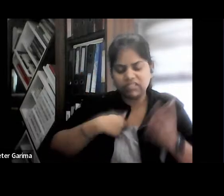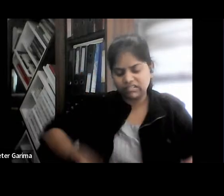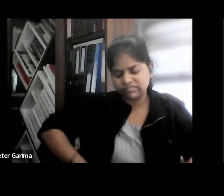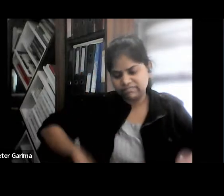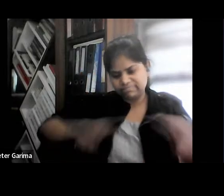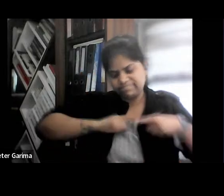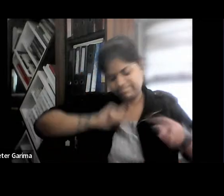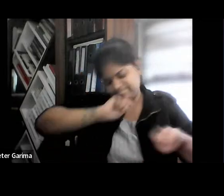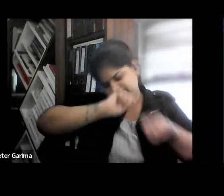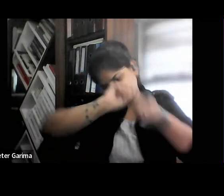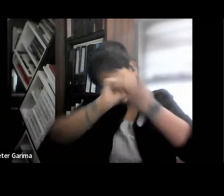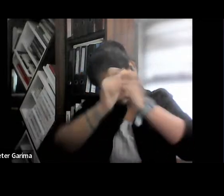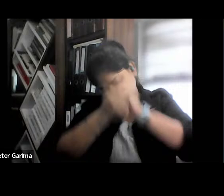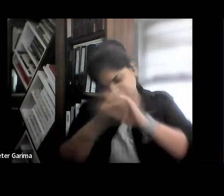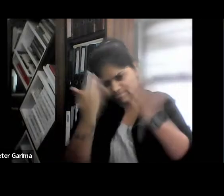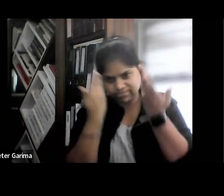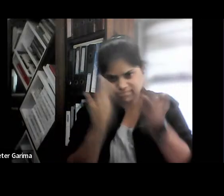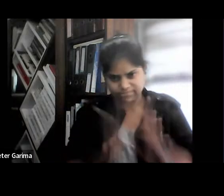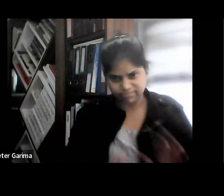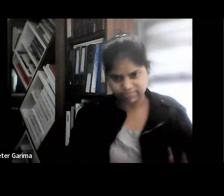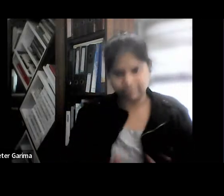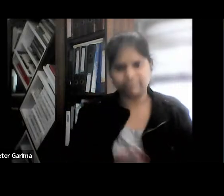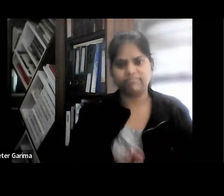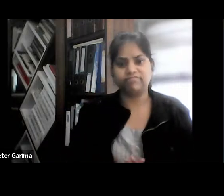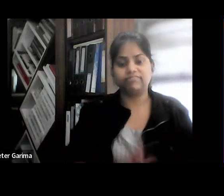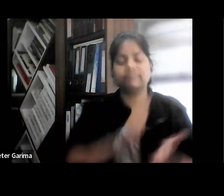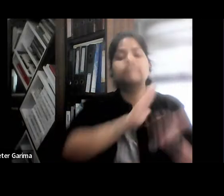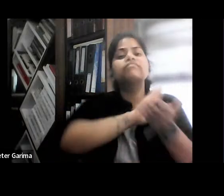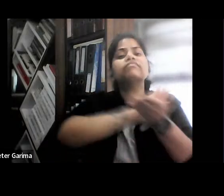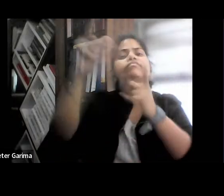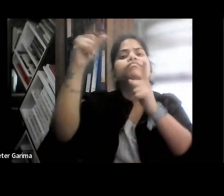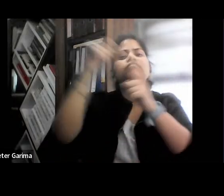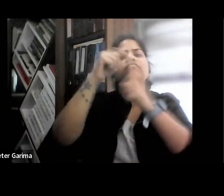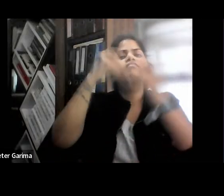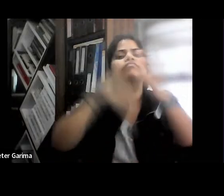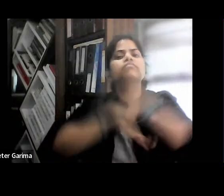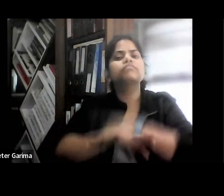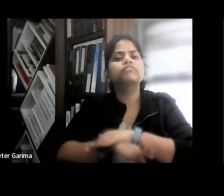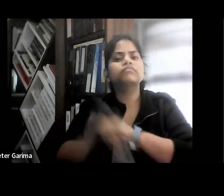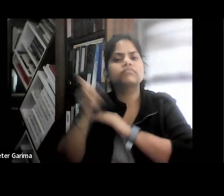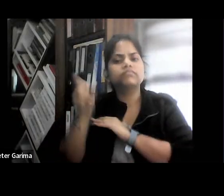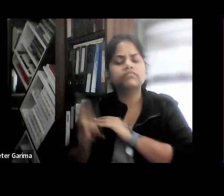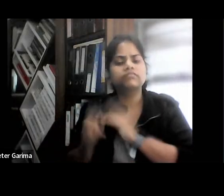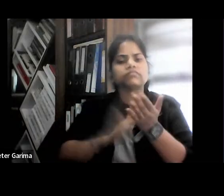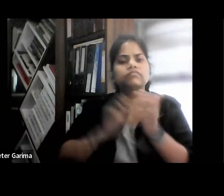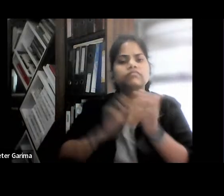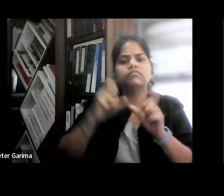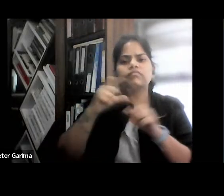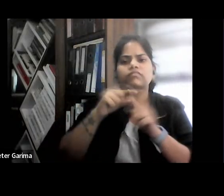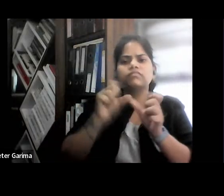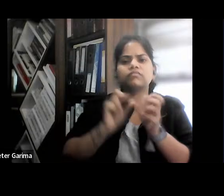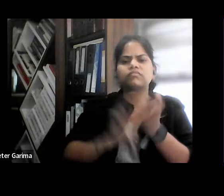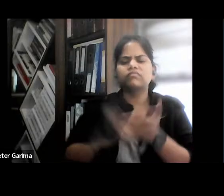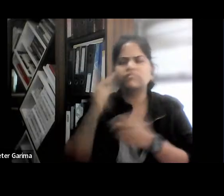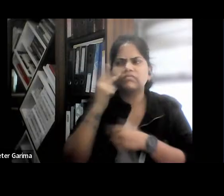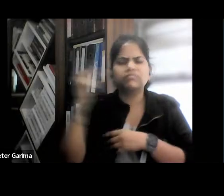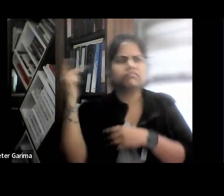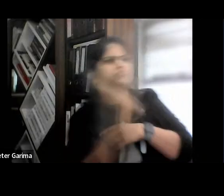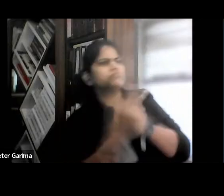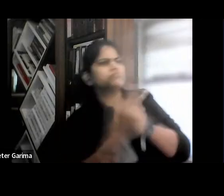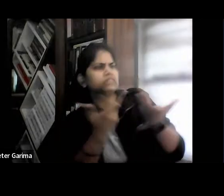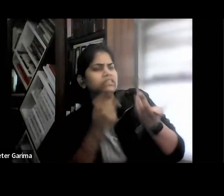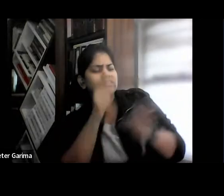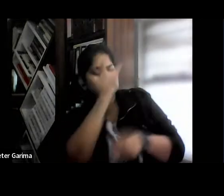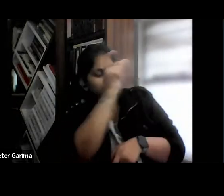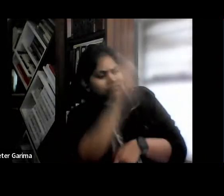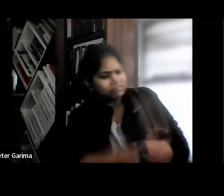small farming village of Gagret in Himachal Pradesh, Madan's narrative recalls how he had seen only one deaf person in